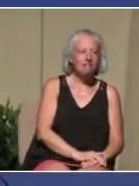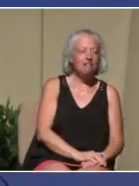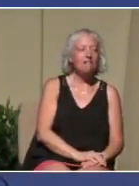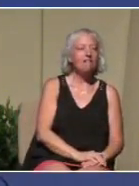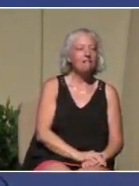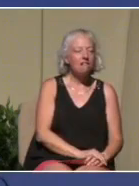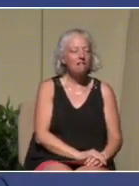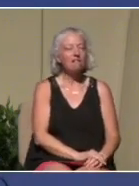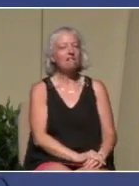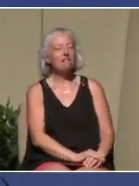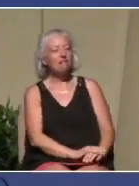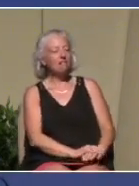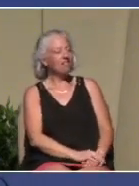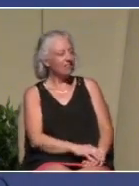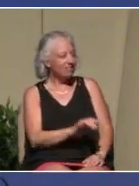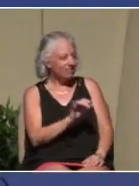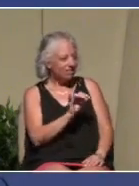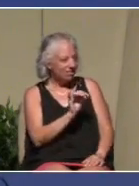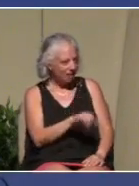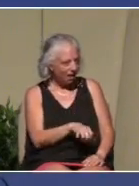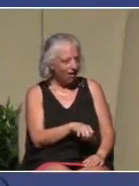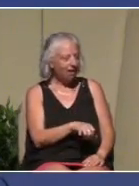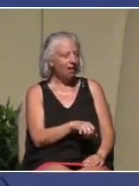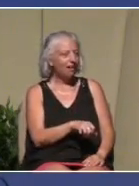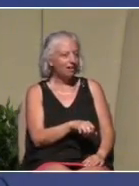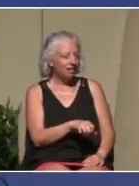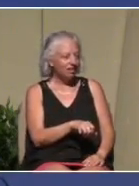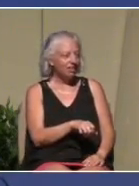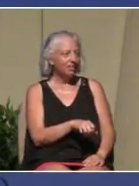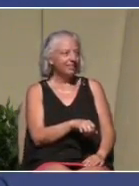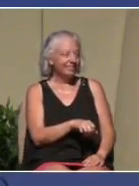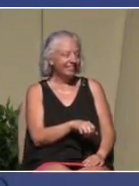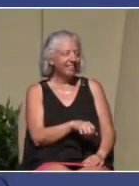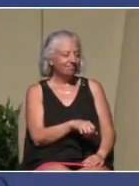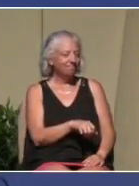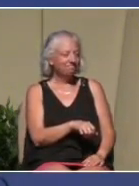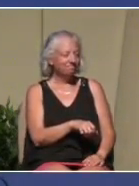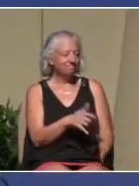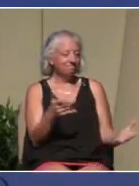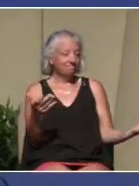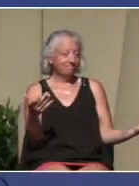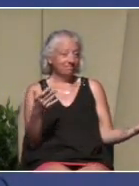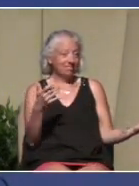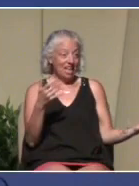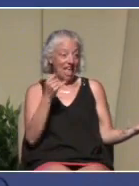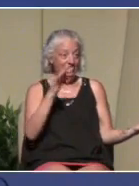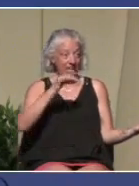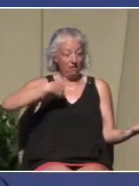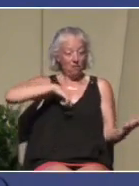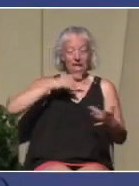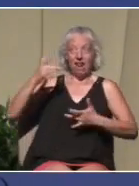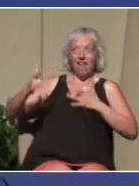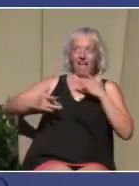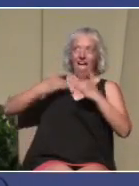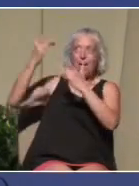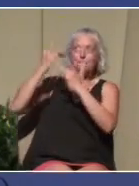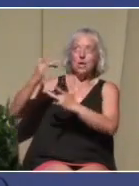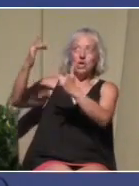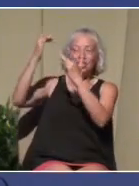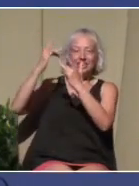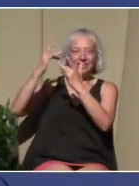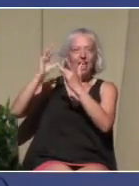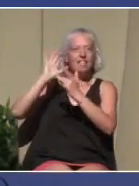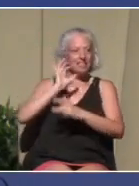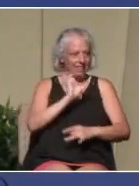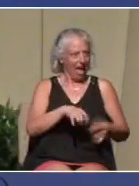And you know, that's really what happens when we delight in mercy. You know, it would have been